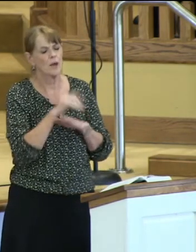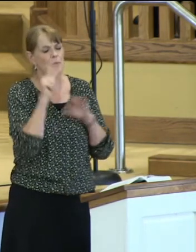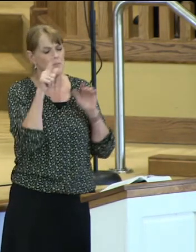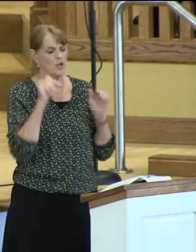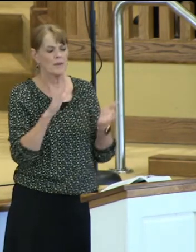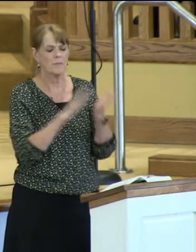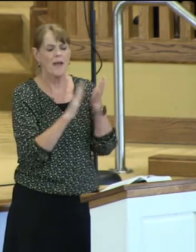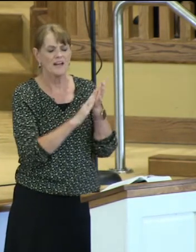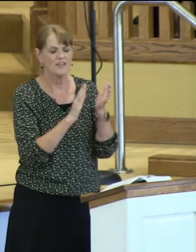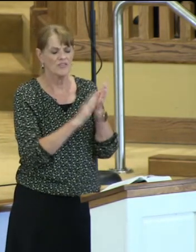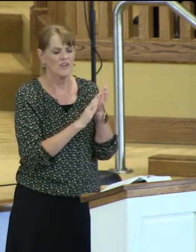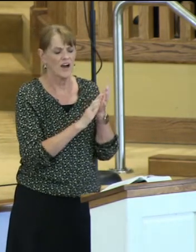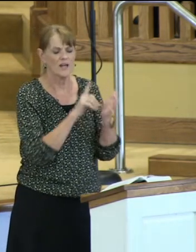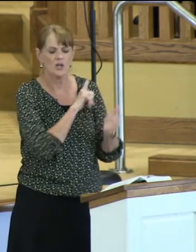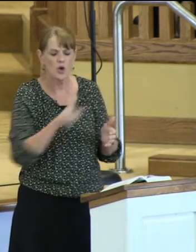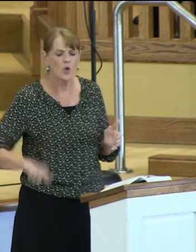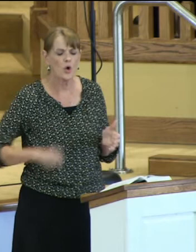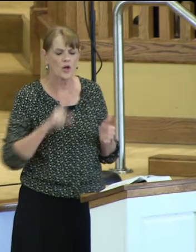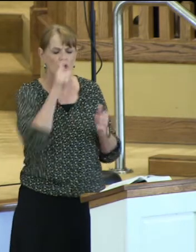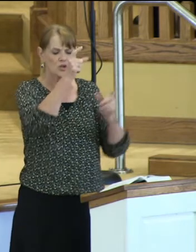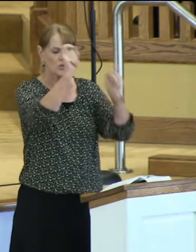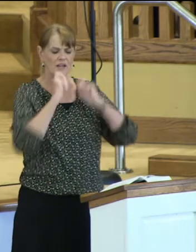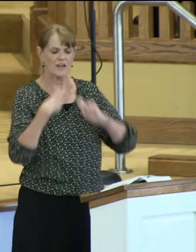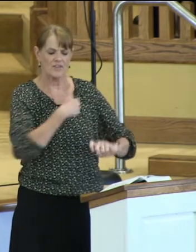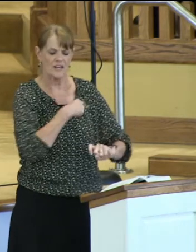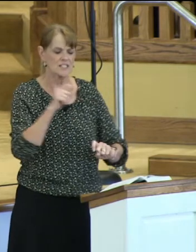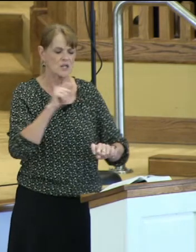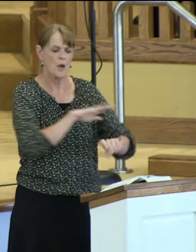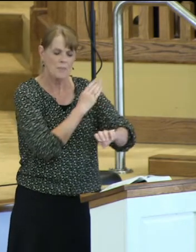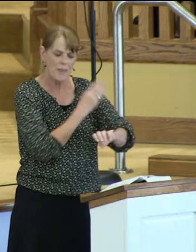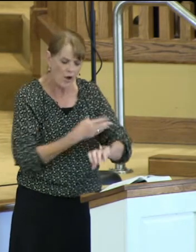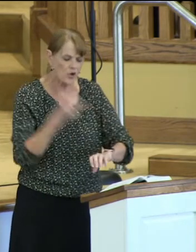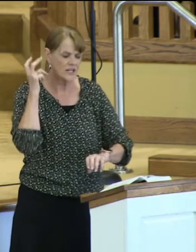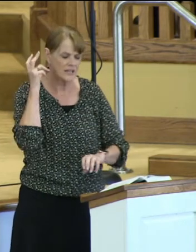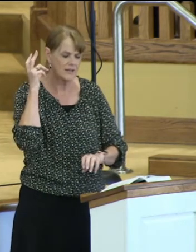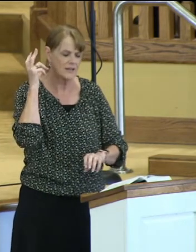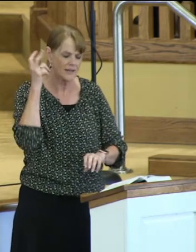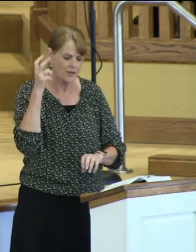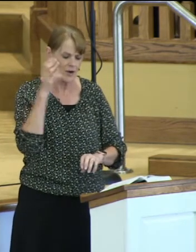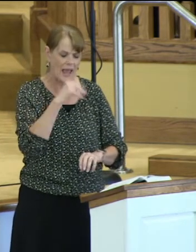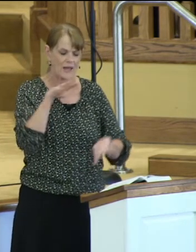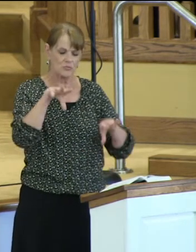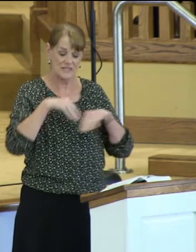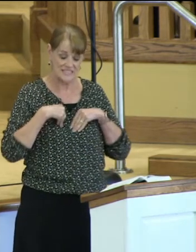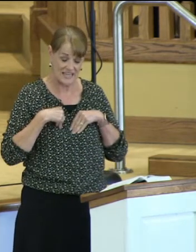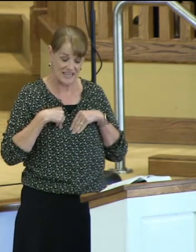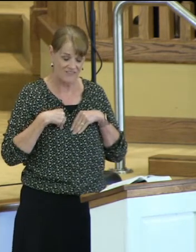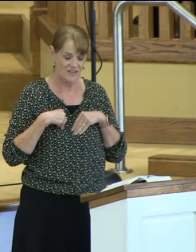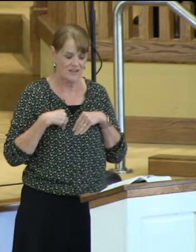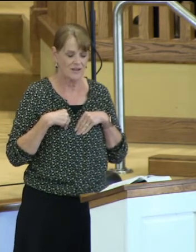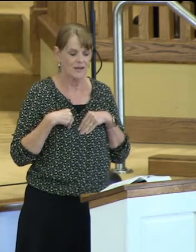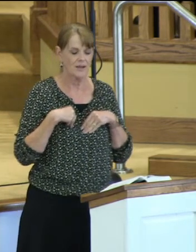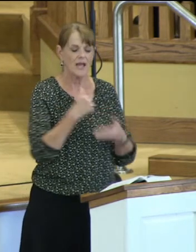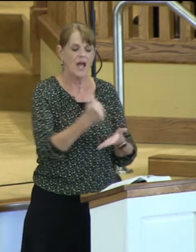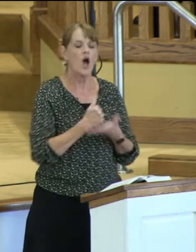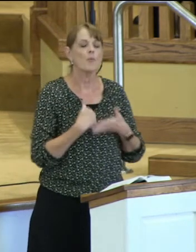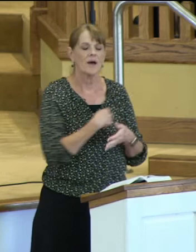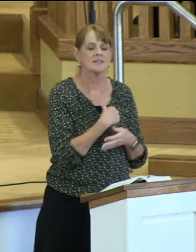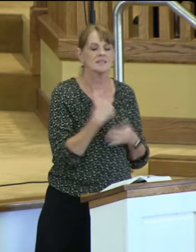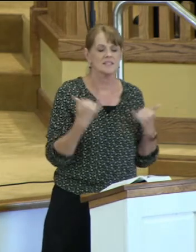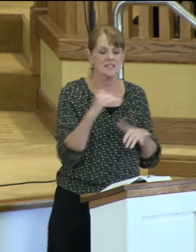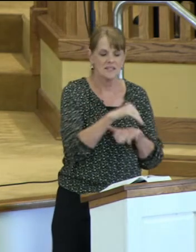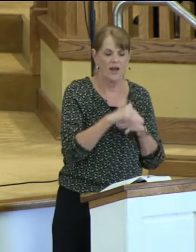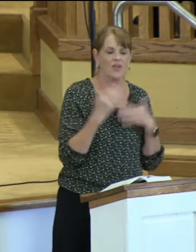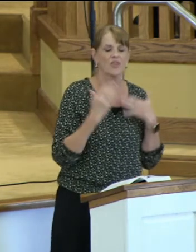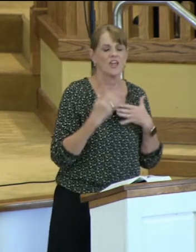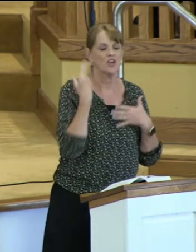magnified. Lord, would you give us power to hear and power to receive. May you help us tonight. We